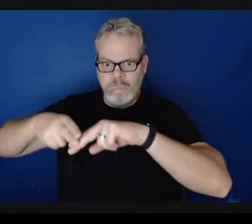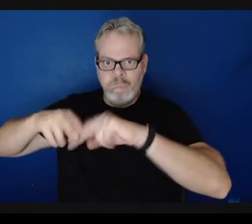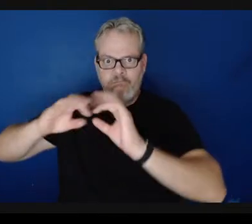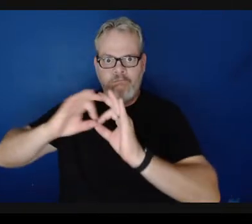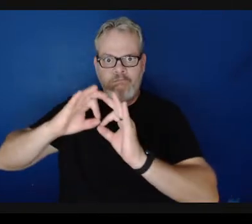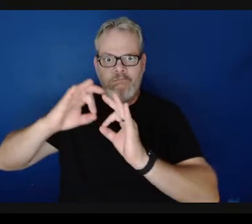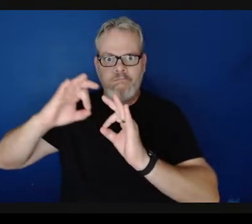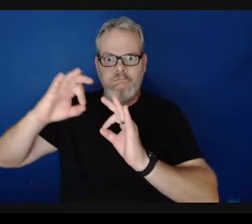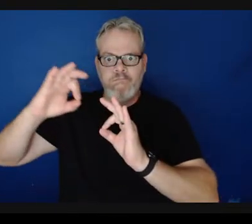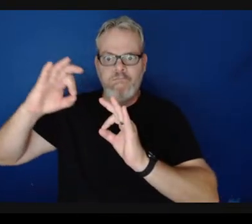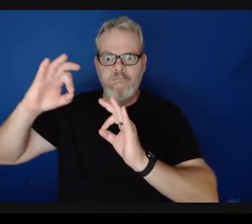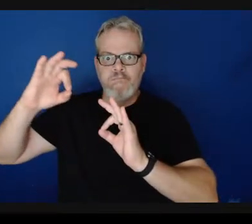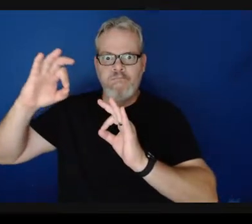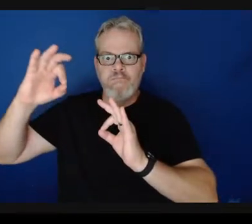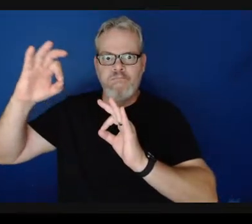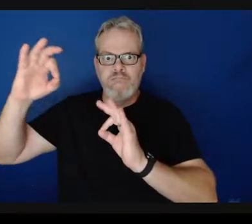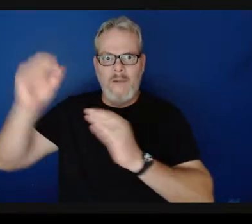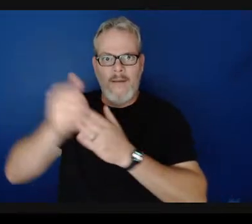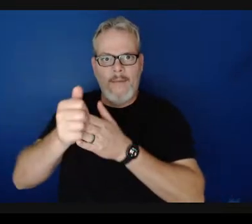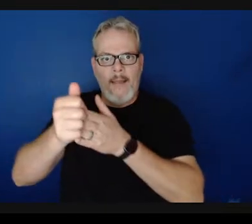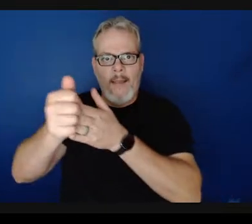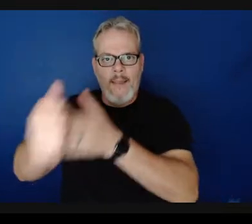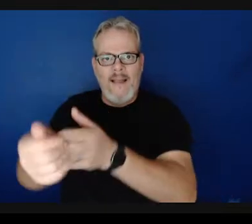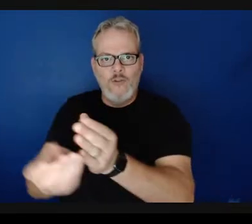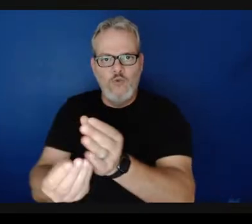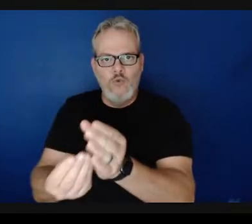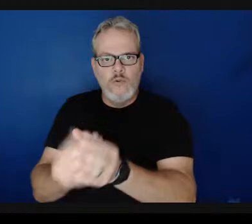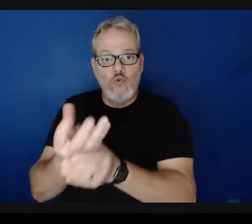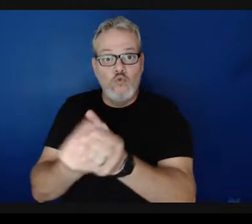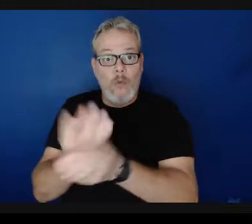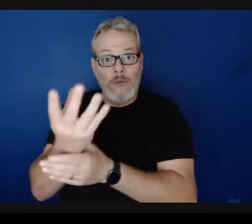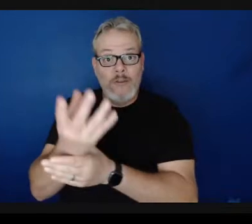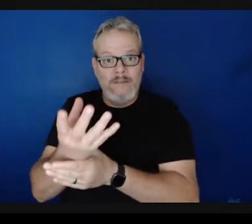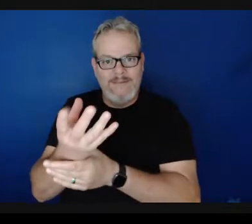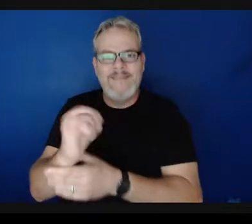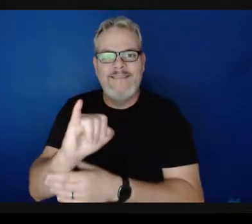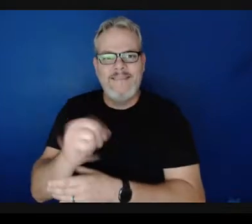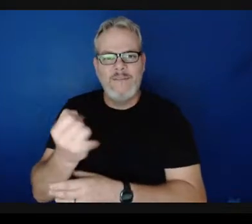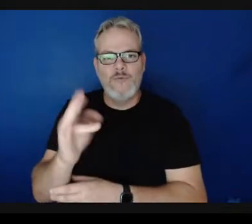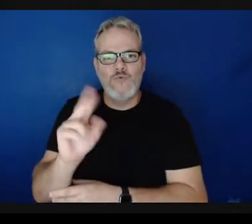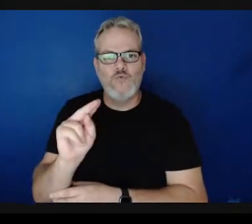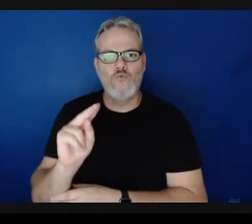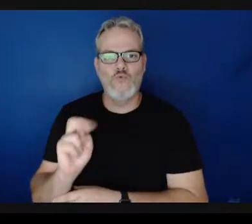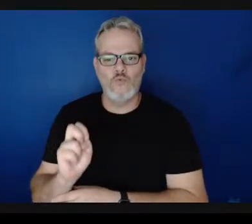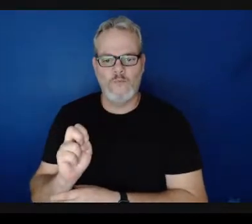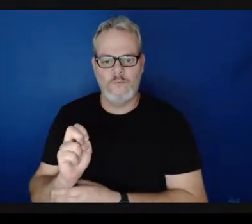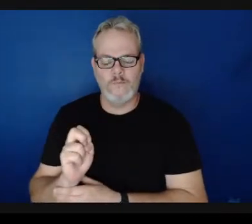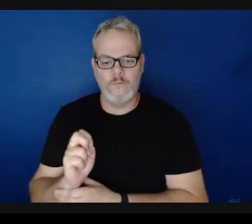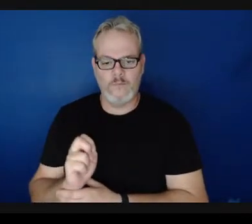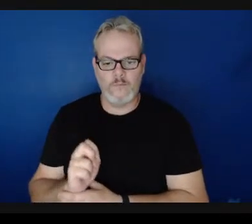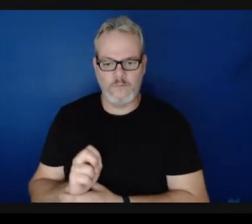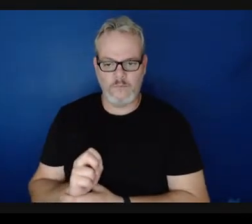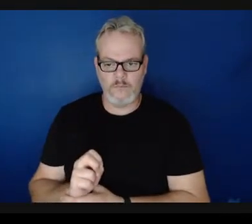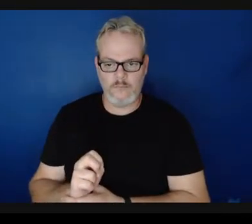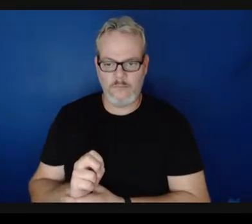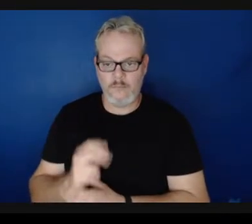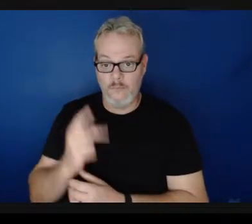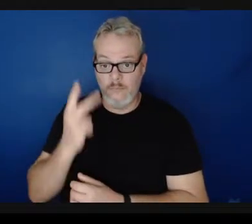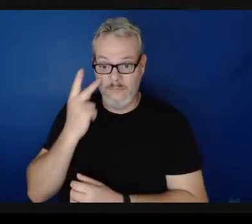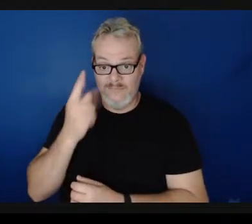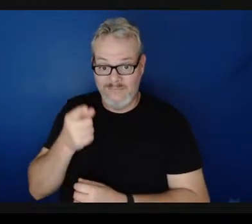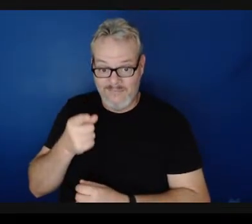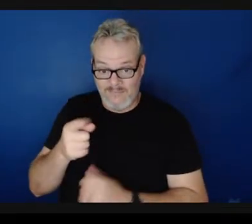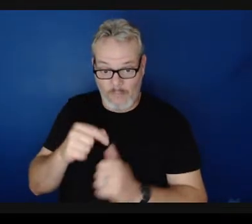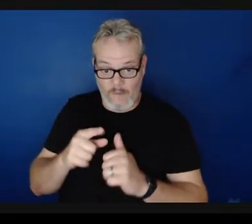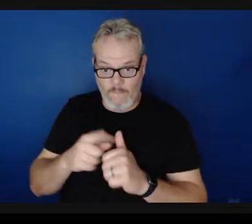eventually led to the eruption in June on the Southwest Rift in the area first activated by